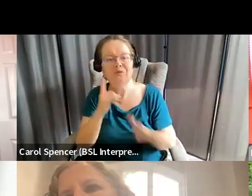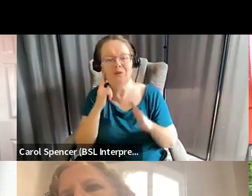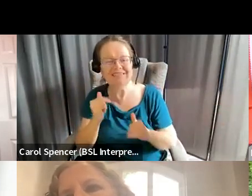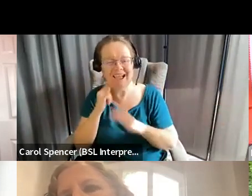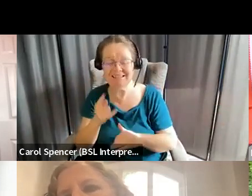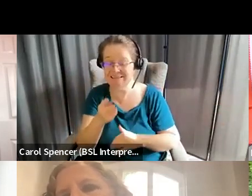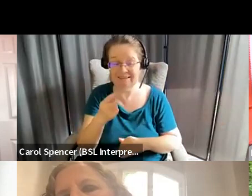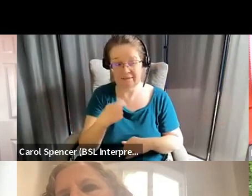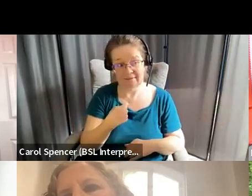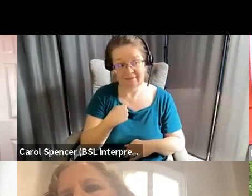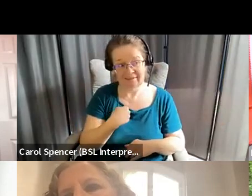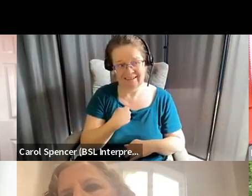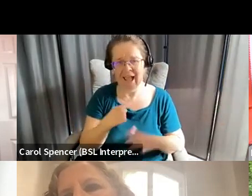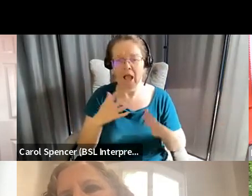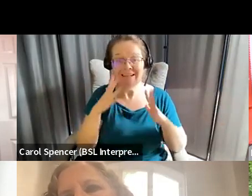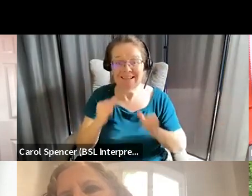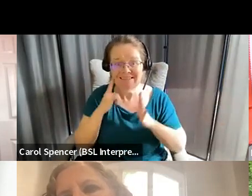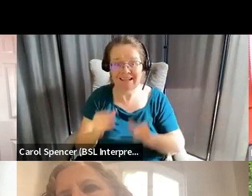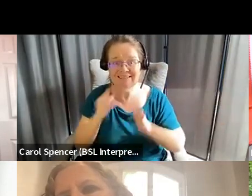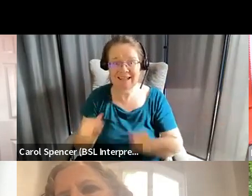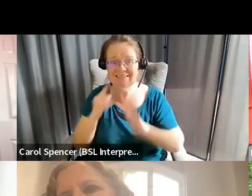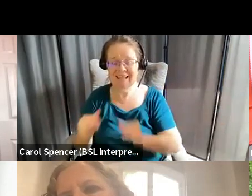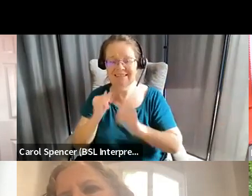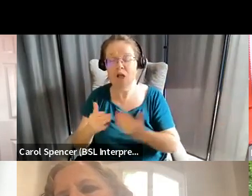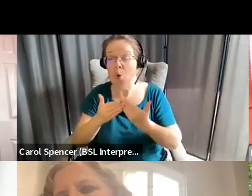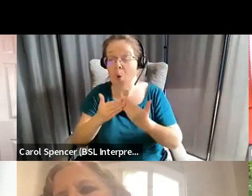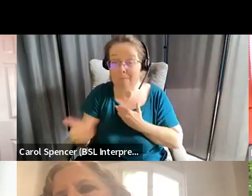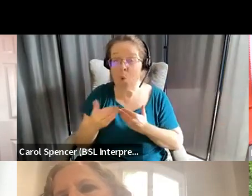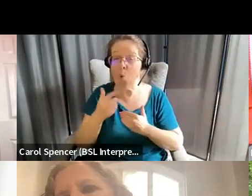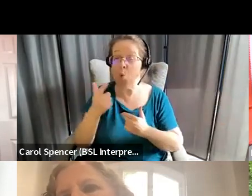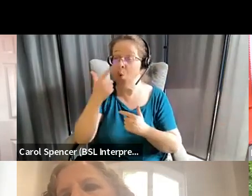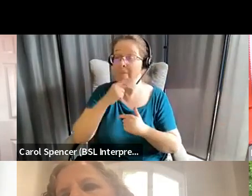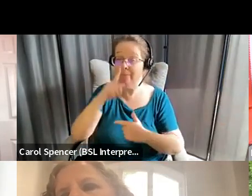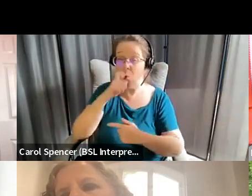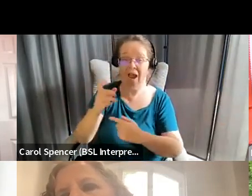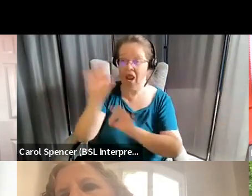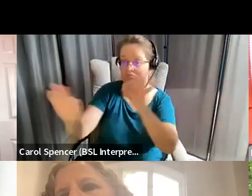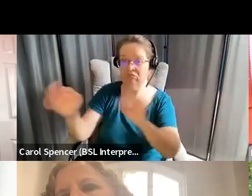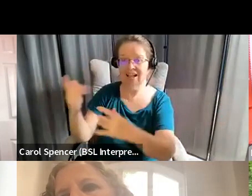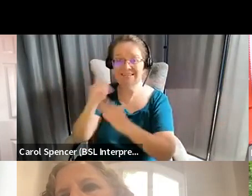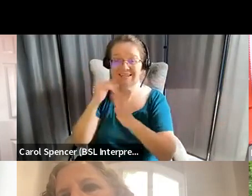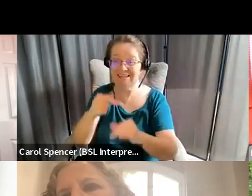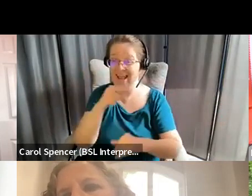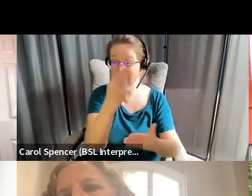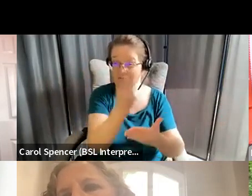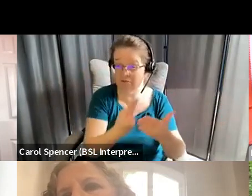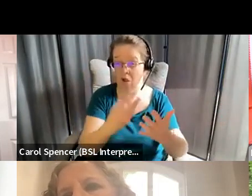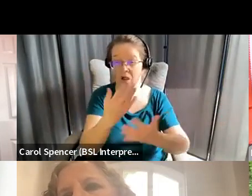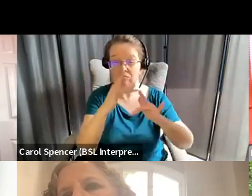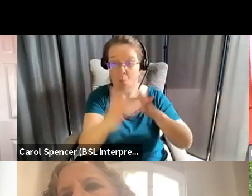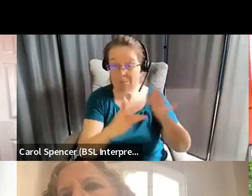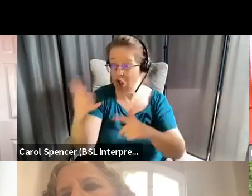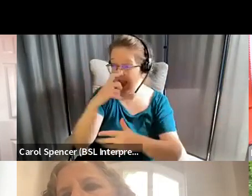I can say is test. The more people you can get to test the design, the website, the better.